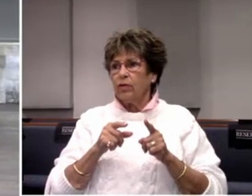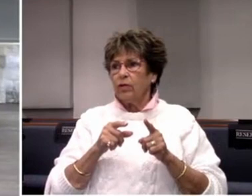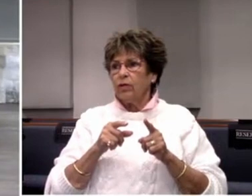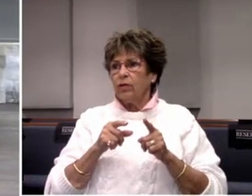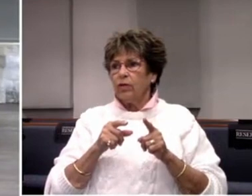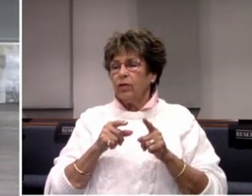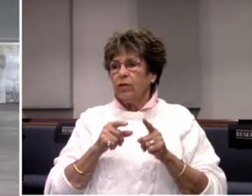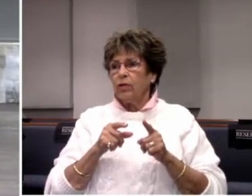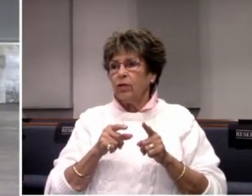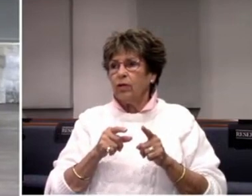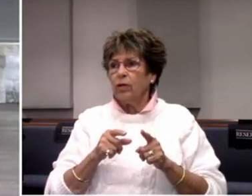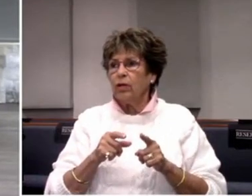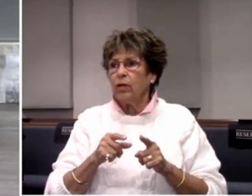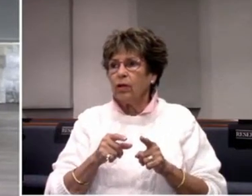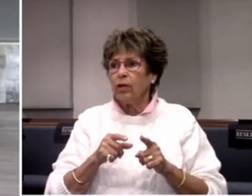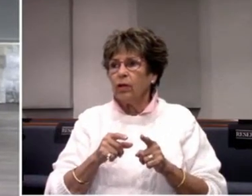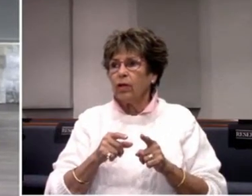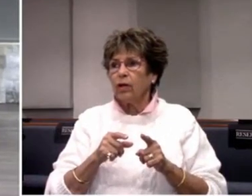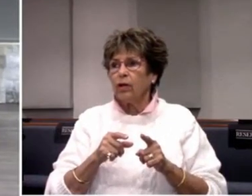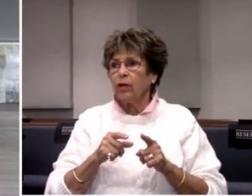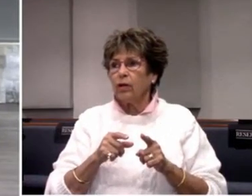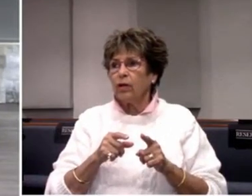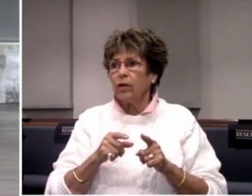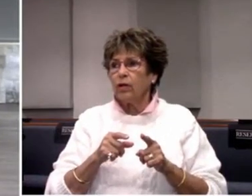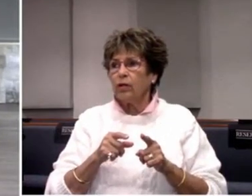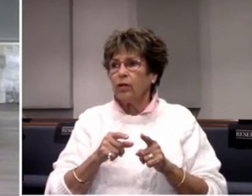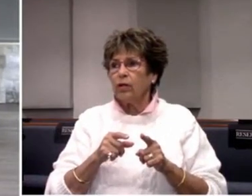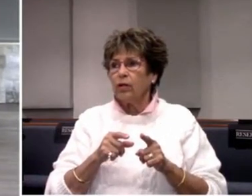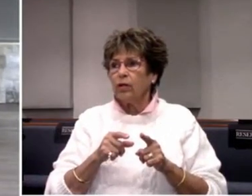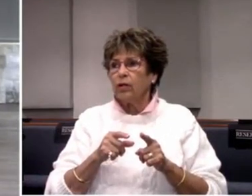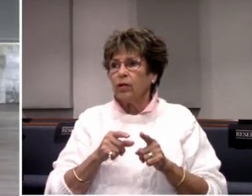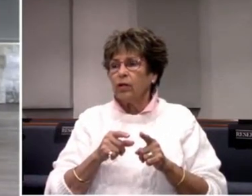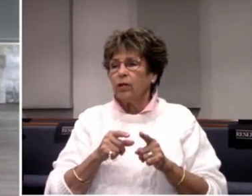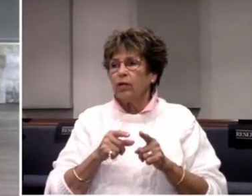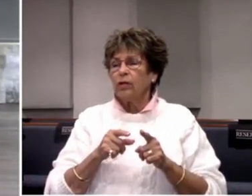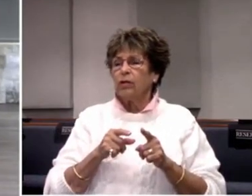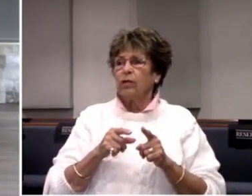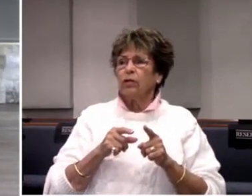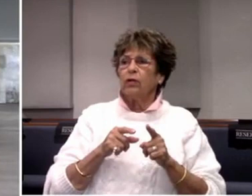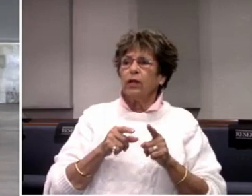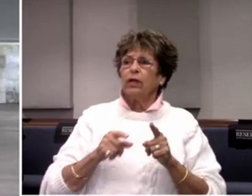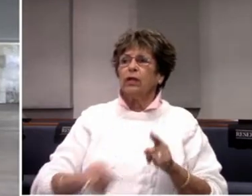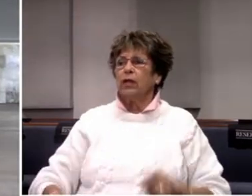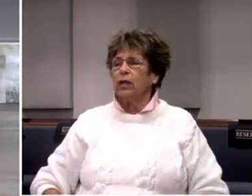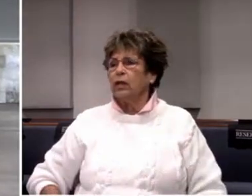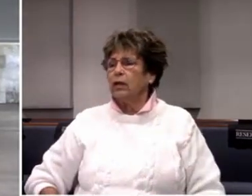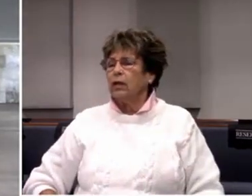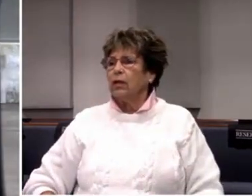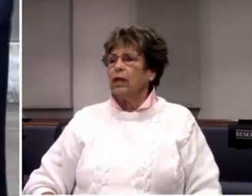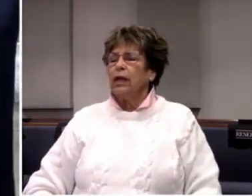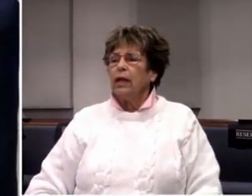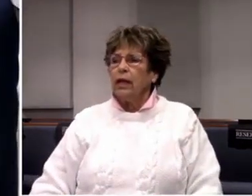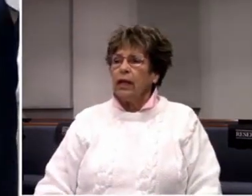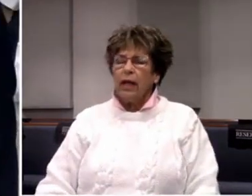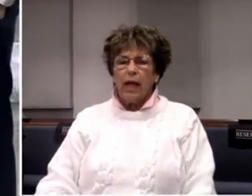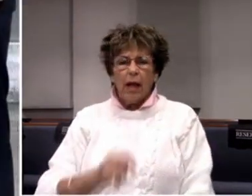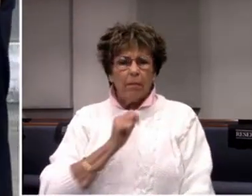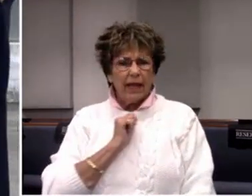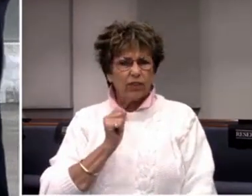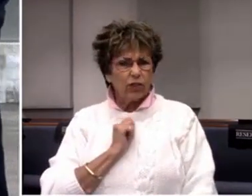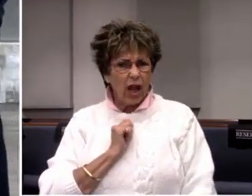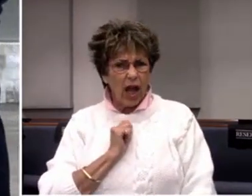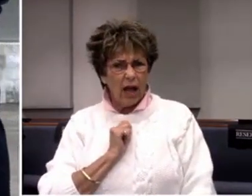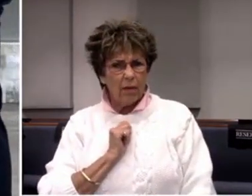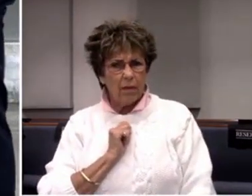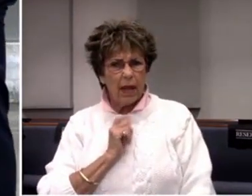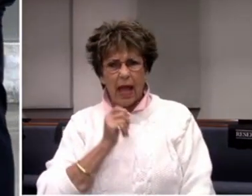peace should never start with the Christian. Well, Pastor, am I supposed to just get walked